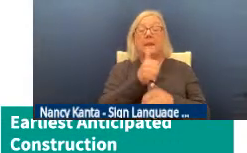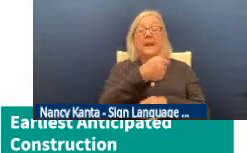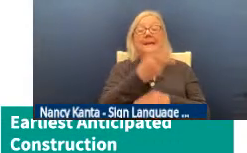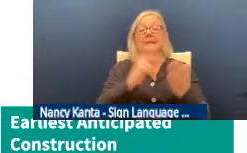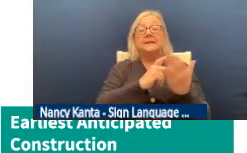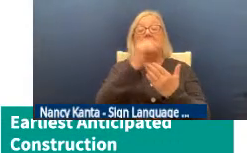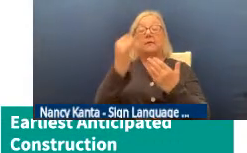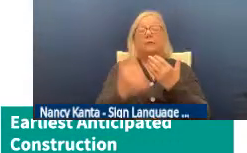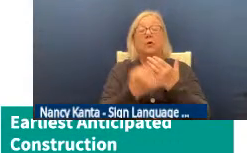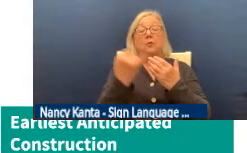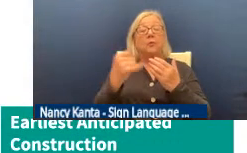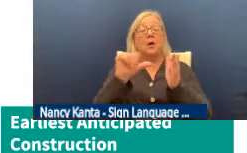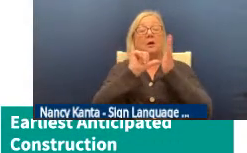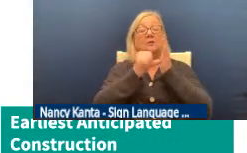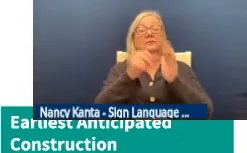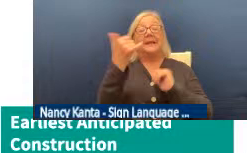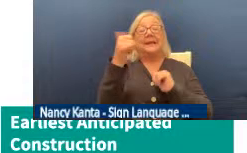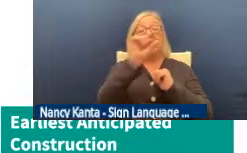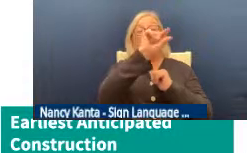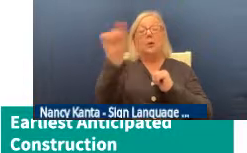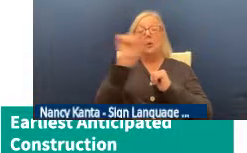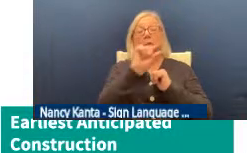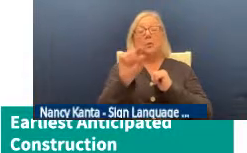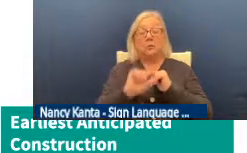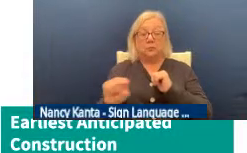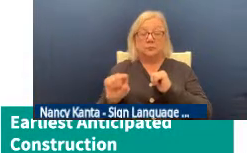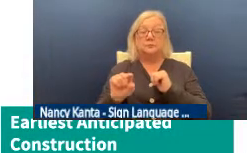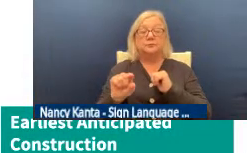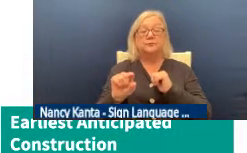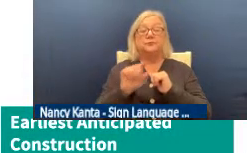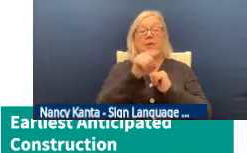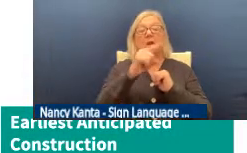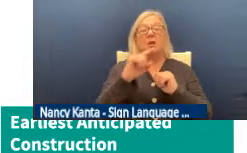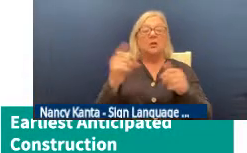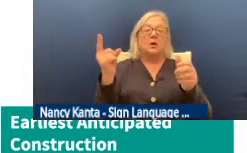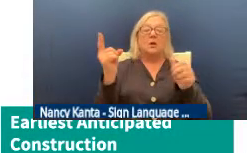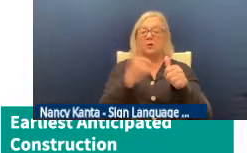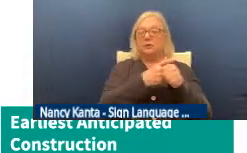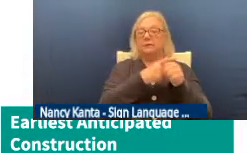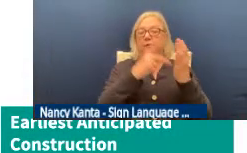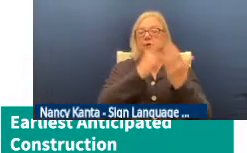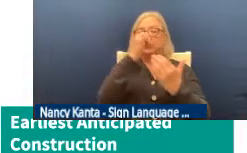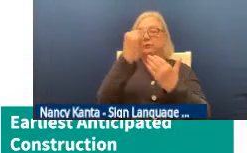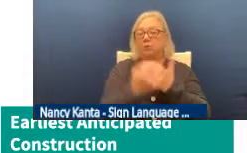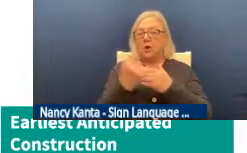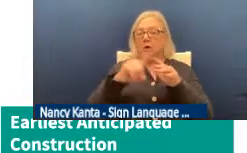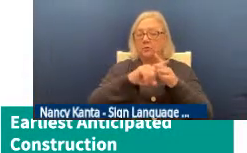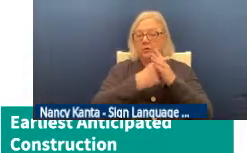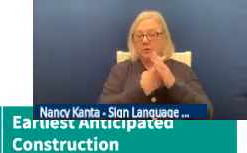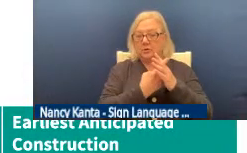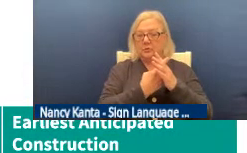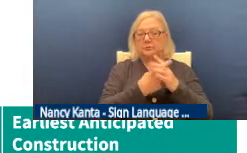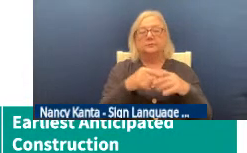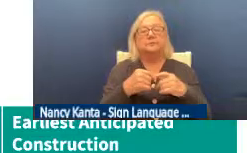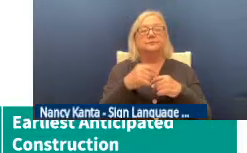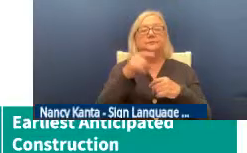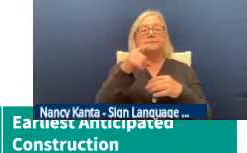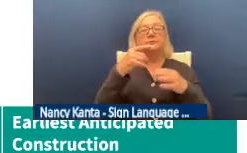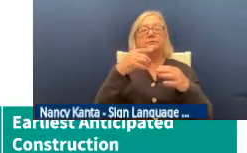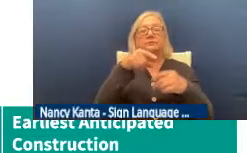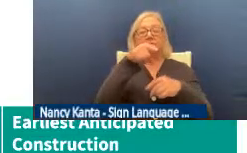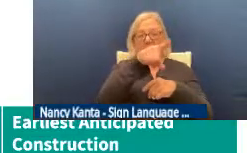here in yellow, and those are some of the first projects out of the gate. There's 3 here and 1 on the next page, and we